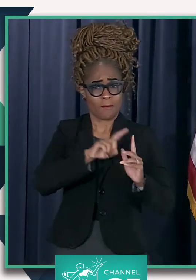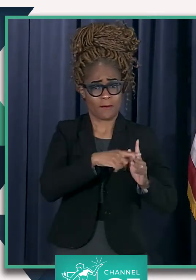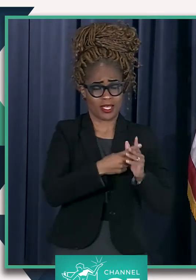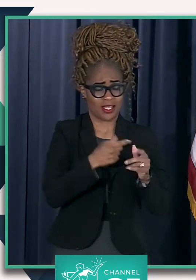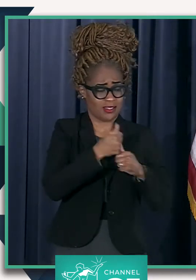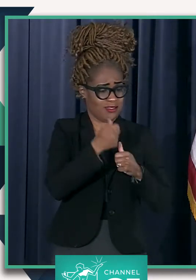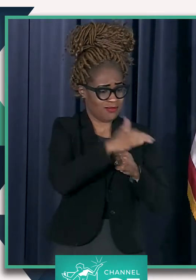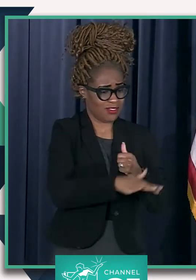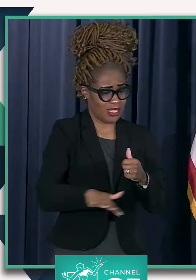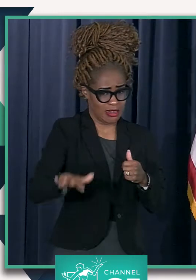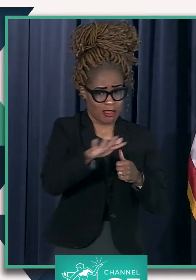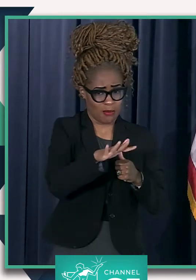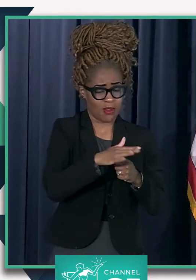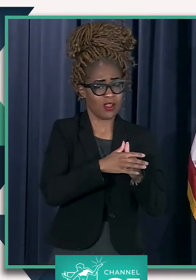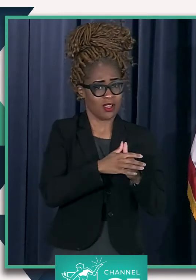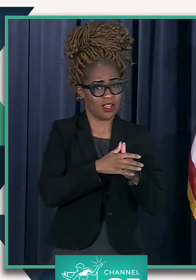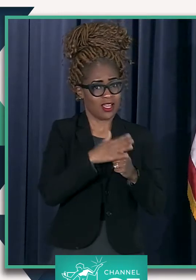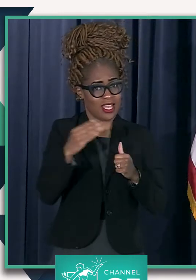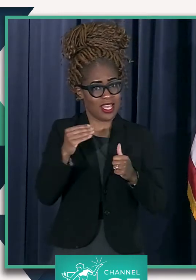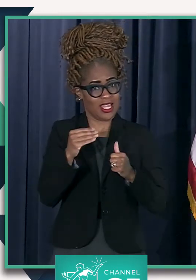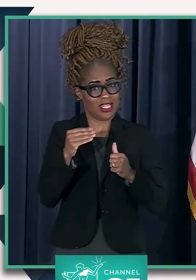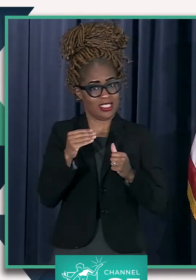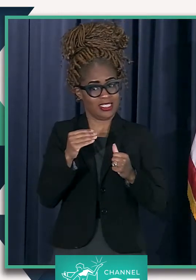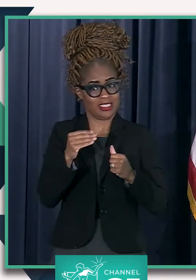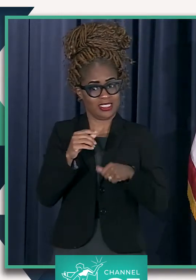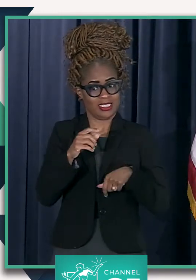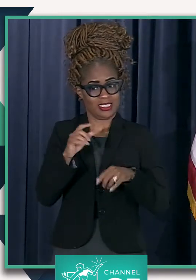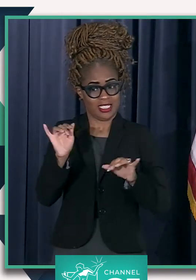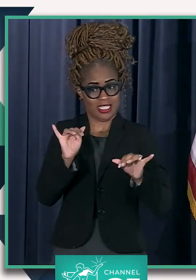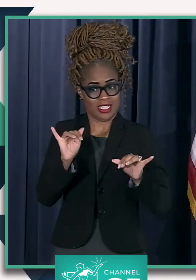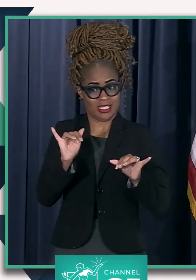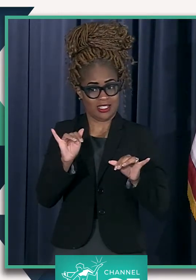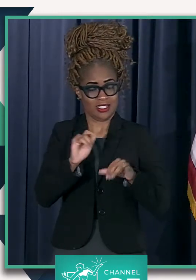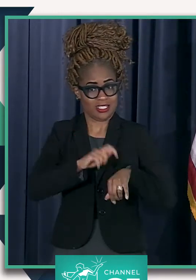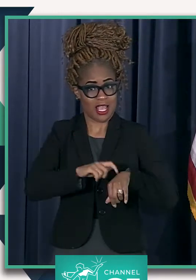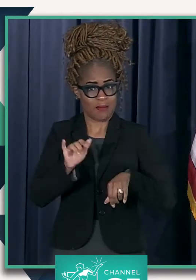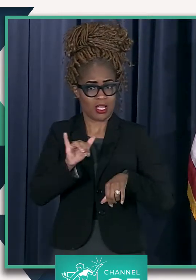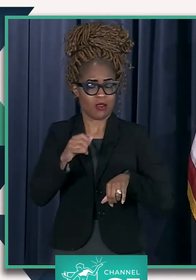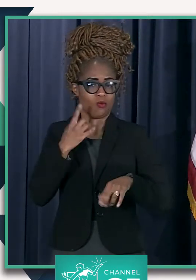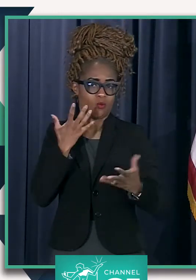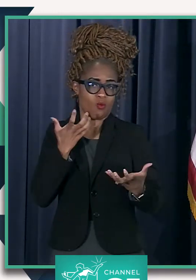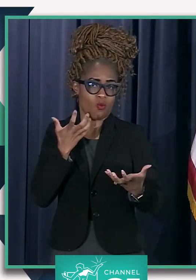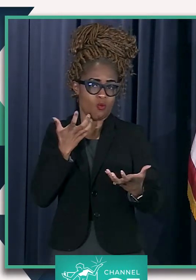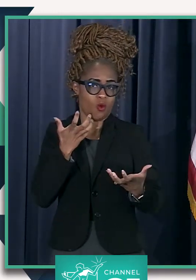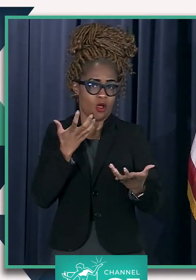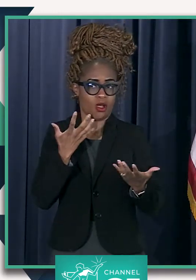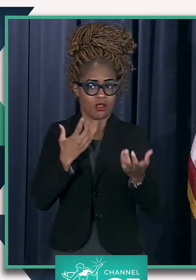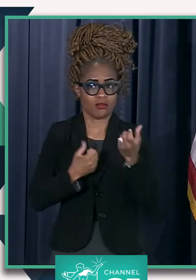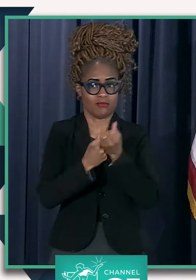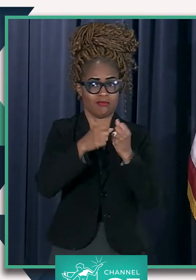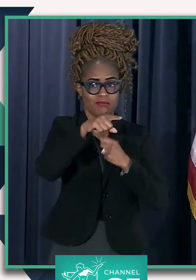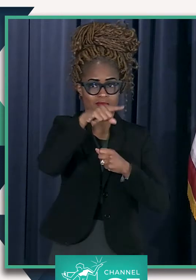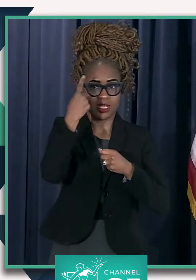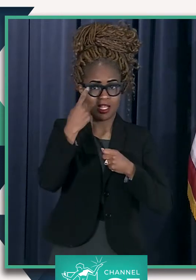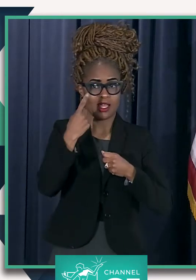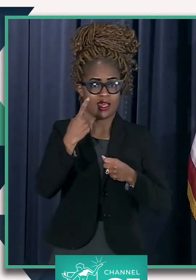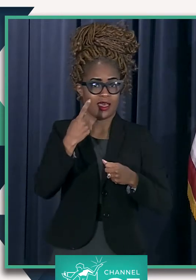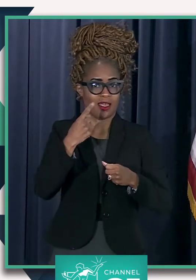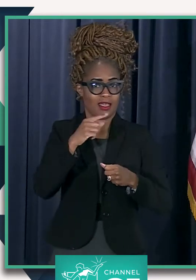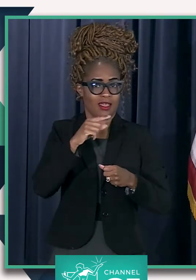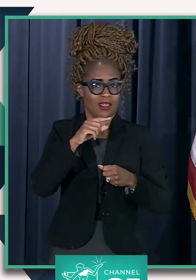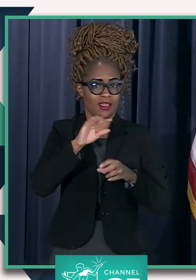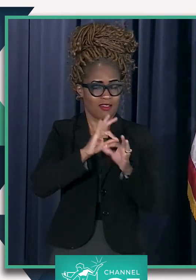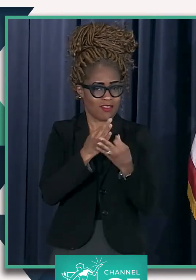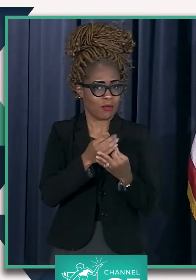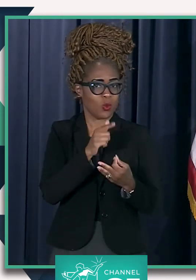neighborhoods, and particularly in times like this, to support black families who so often get left out of